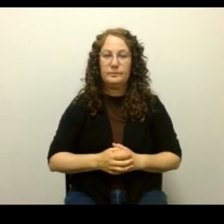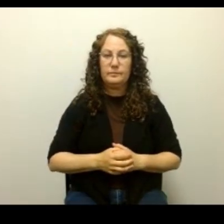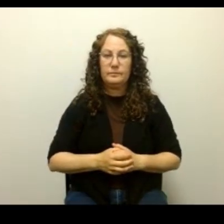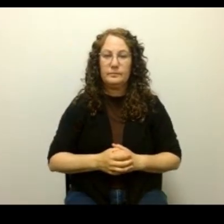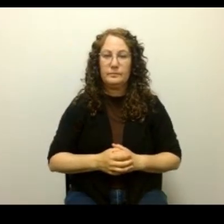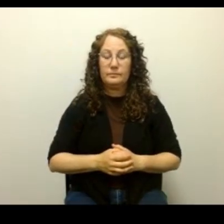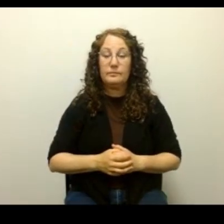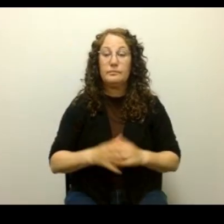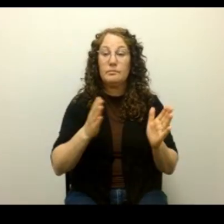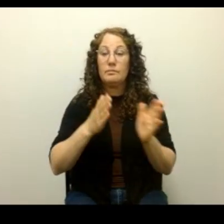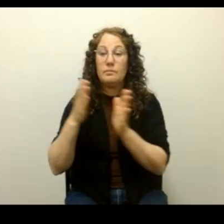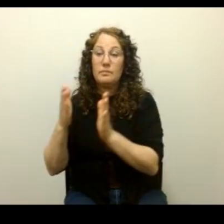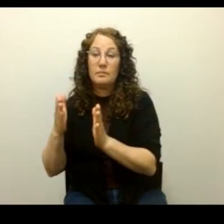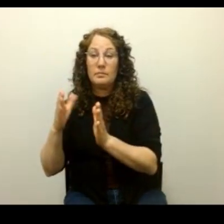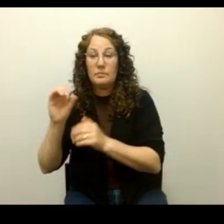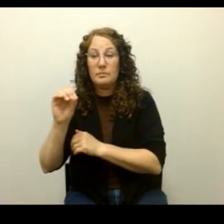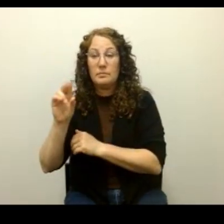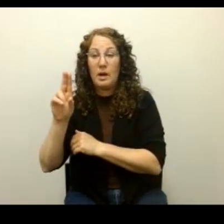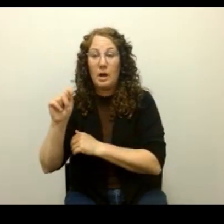the outcome,